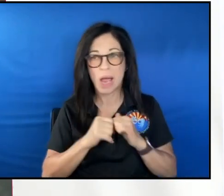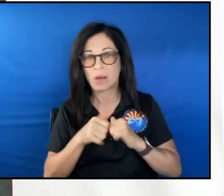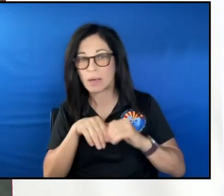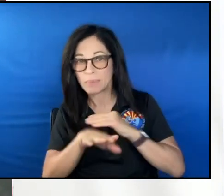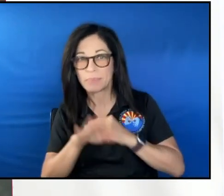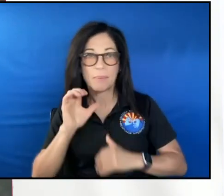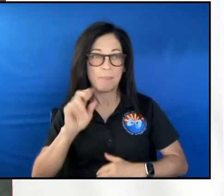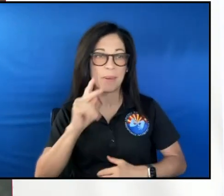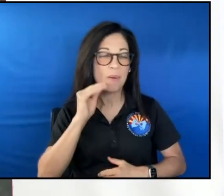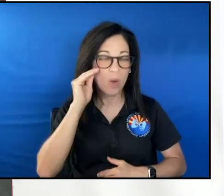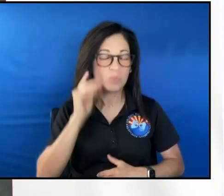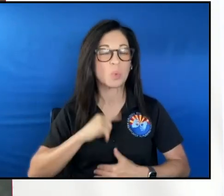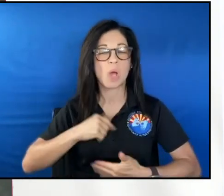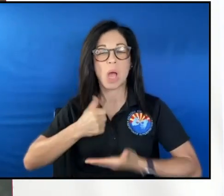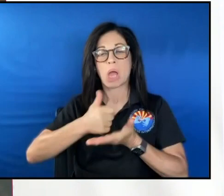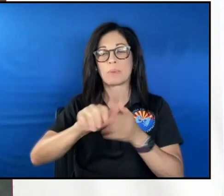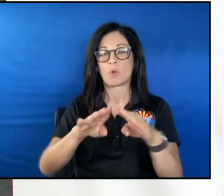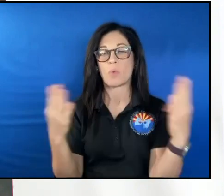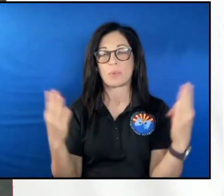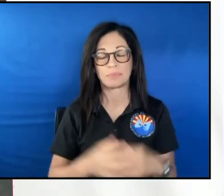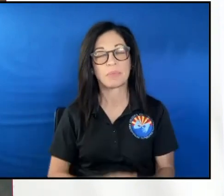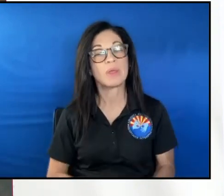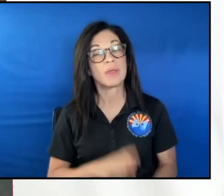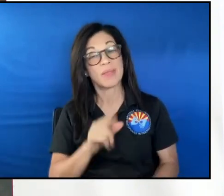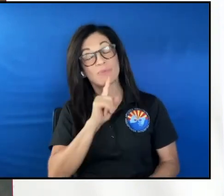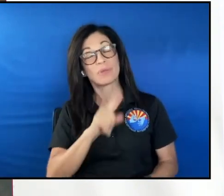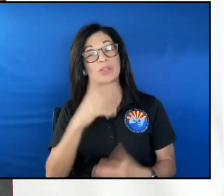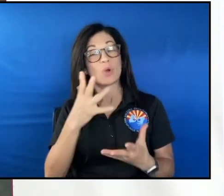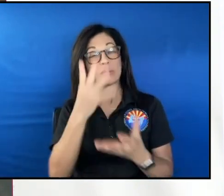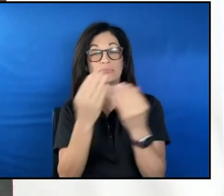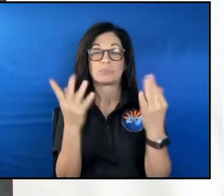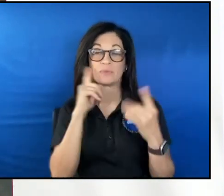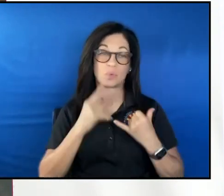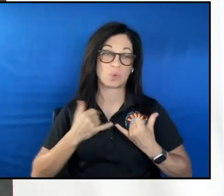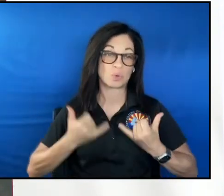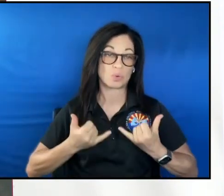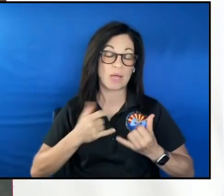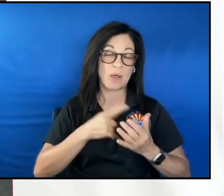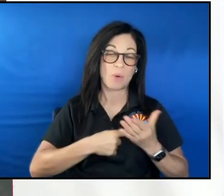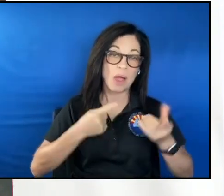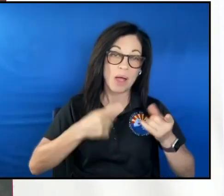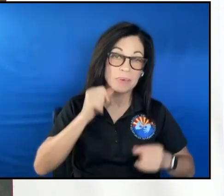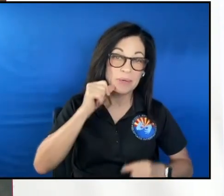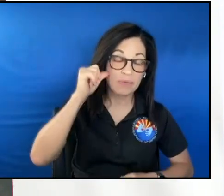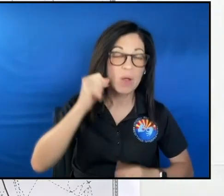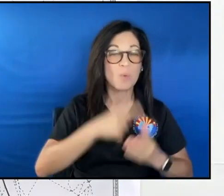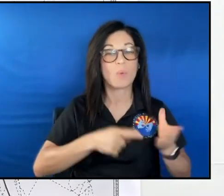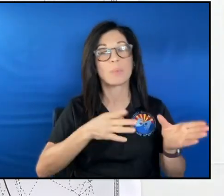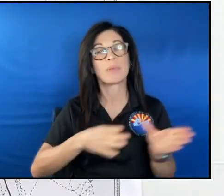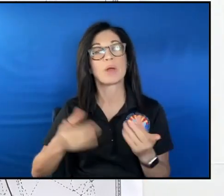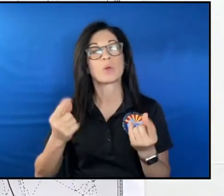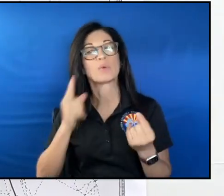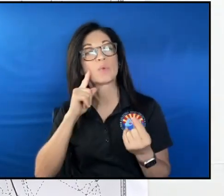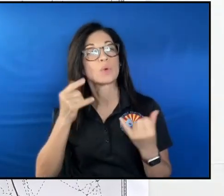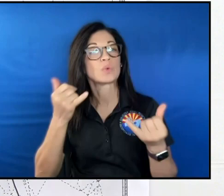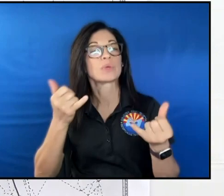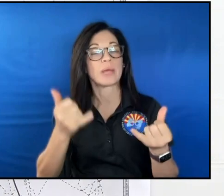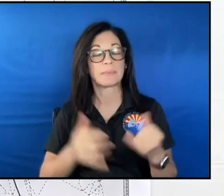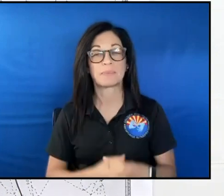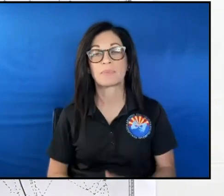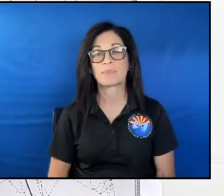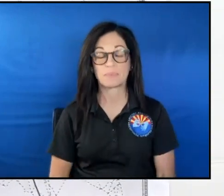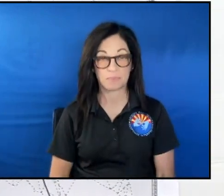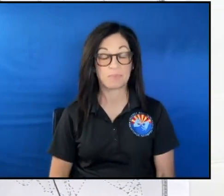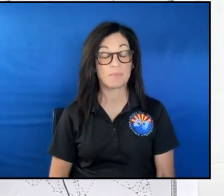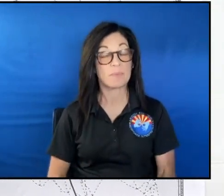So that's pretty much it for the update as far as what we did yesterday and what's planned for today. I'm just gonna hit a little bit